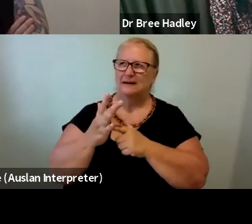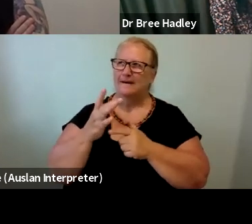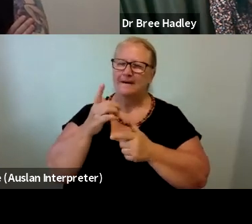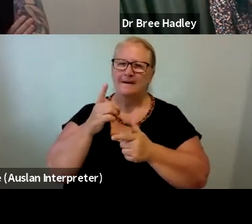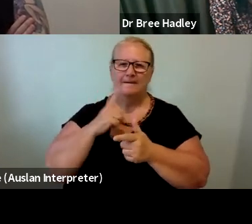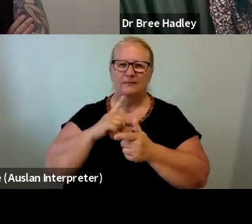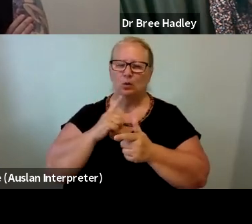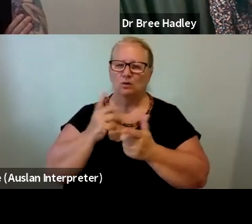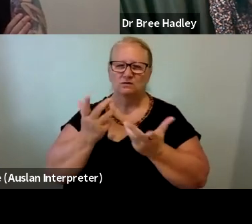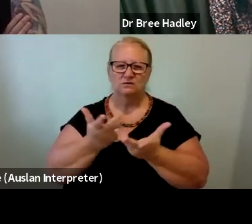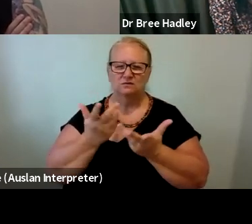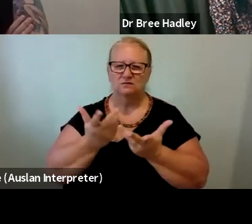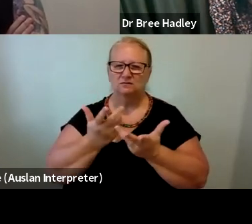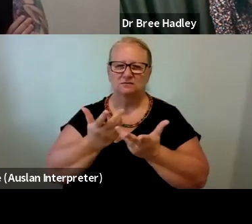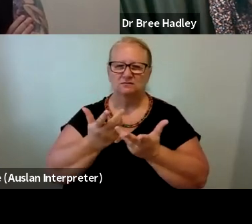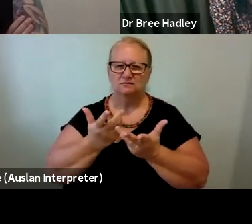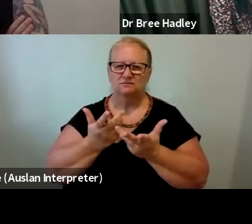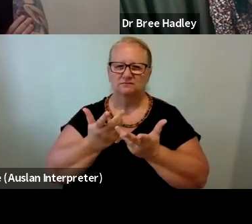it's